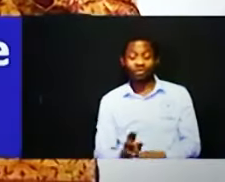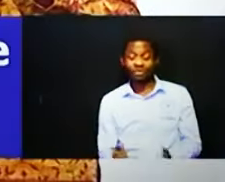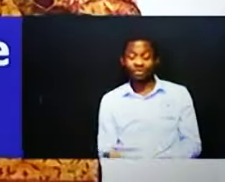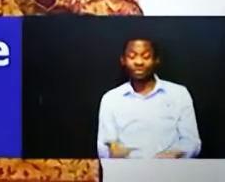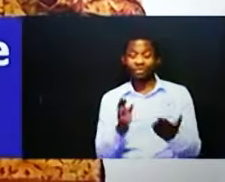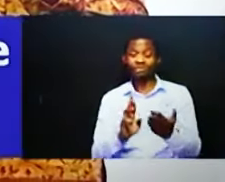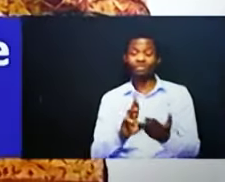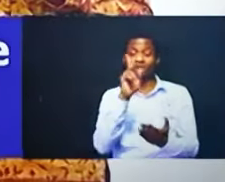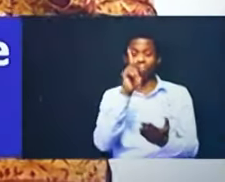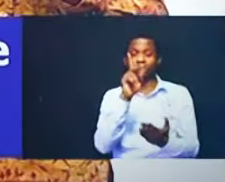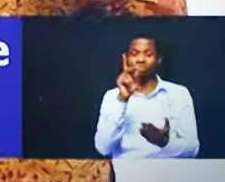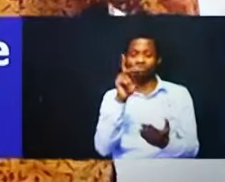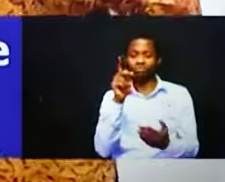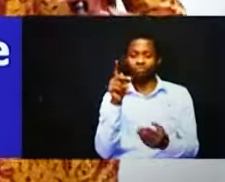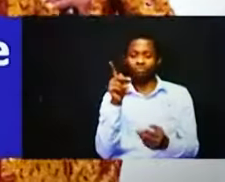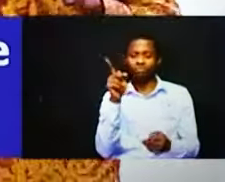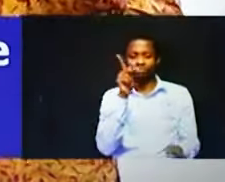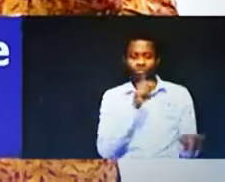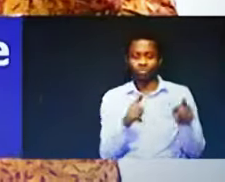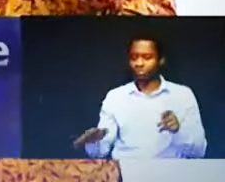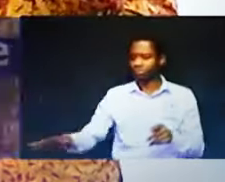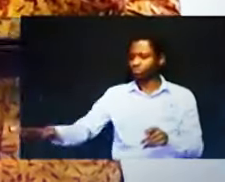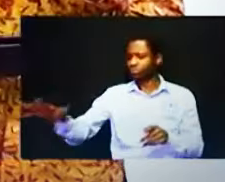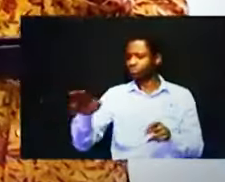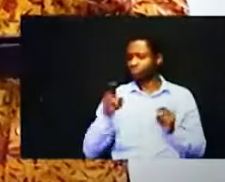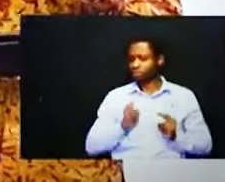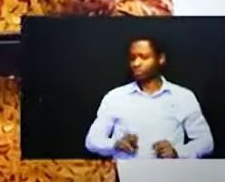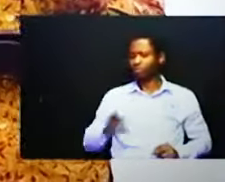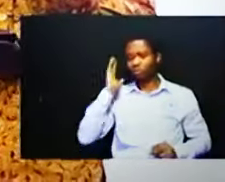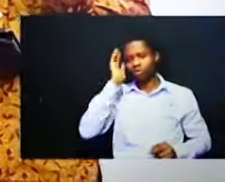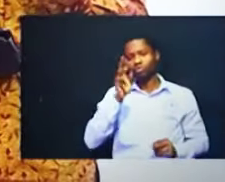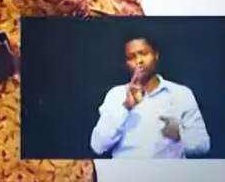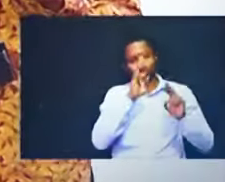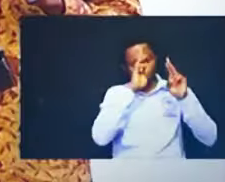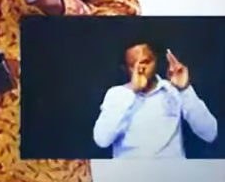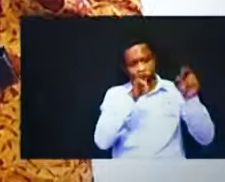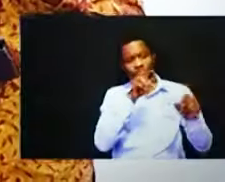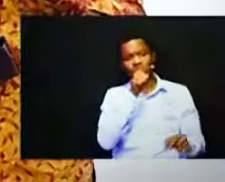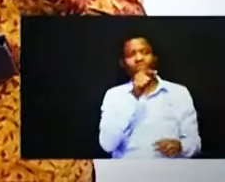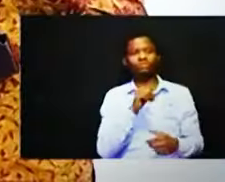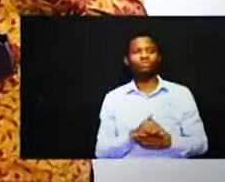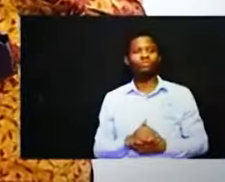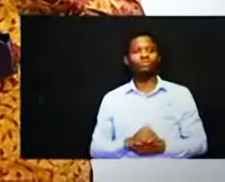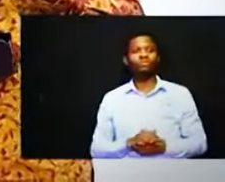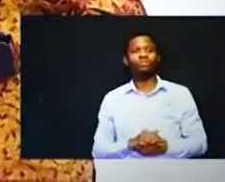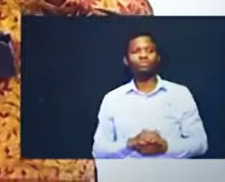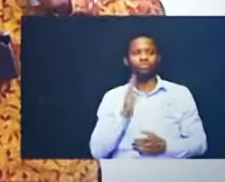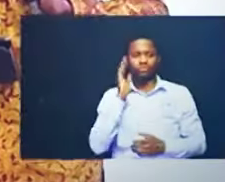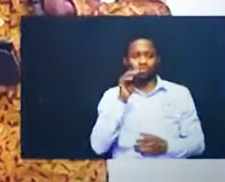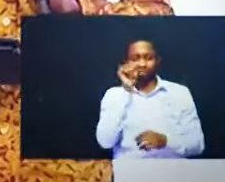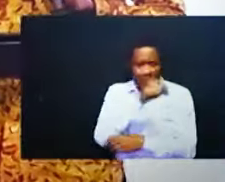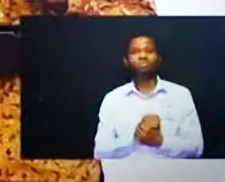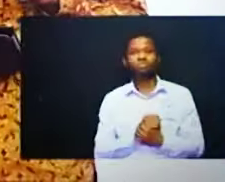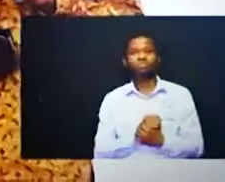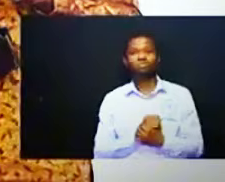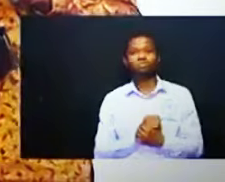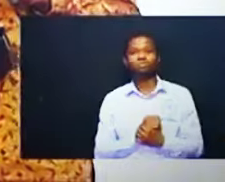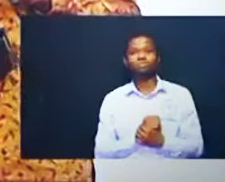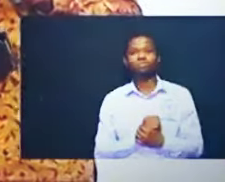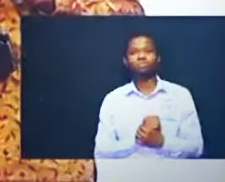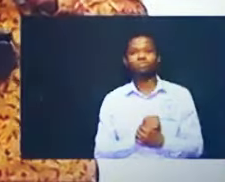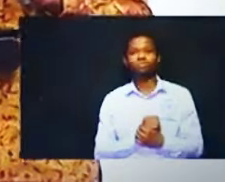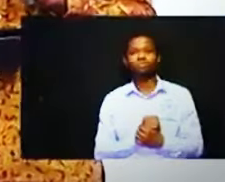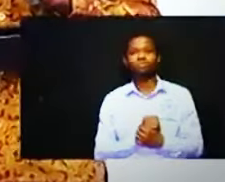beings will respect you. Yes, when yankupon mauso anipa ebebu. They will bow to you. Obekoto. They will bow to you. But